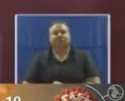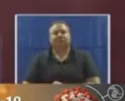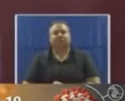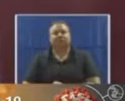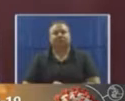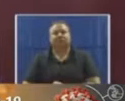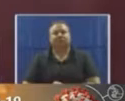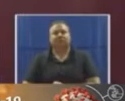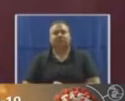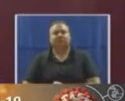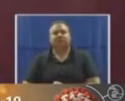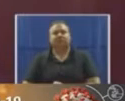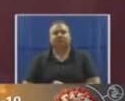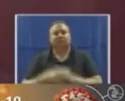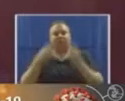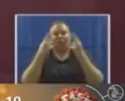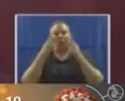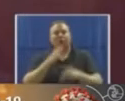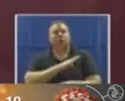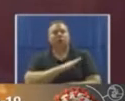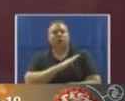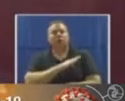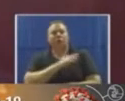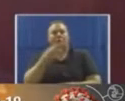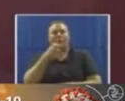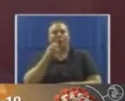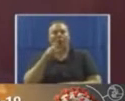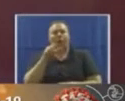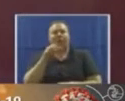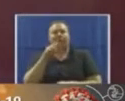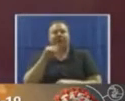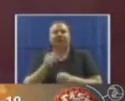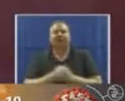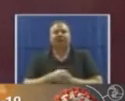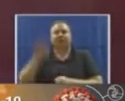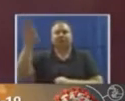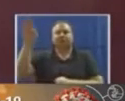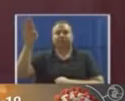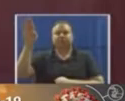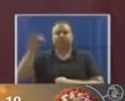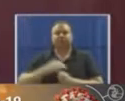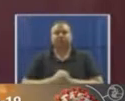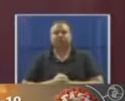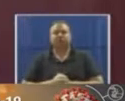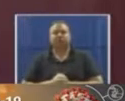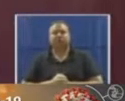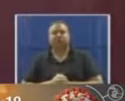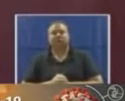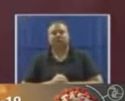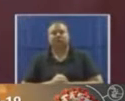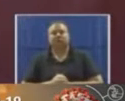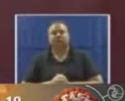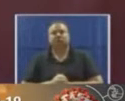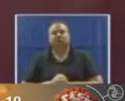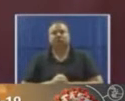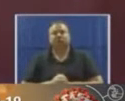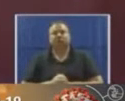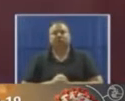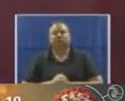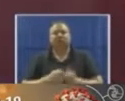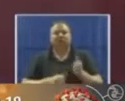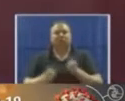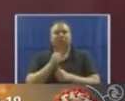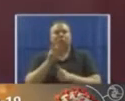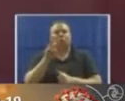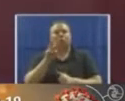Honorable General Olomisa. Madam Speaker, on a point of order. Order, yes. The Chief Whip of